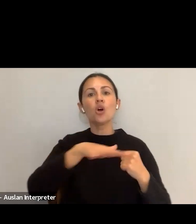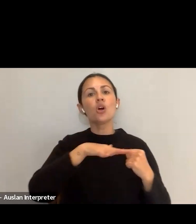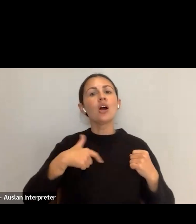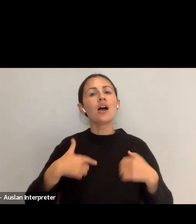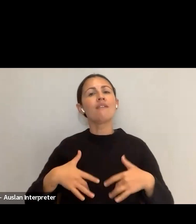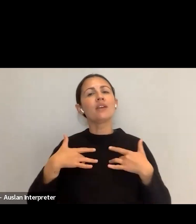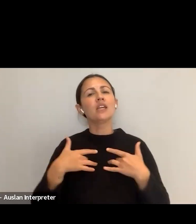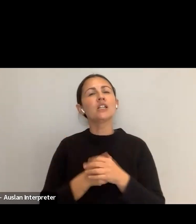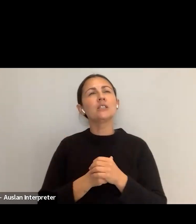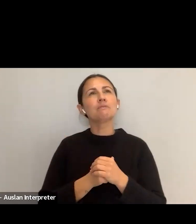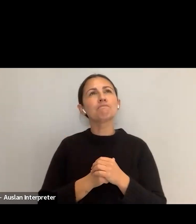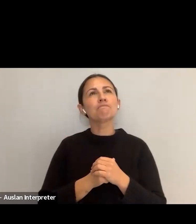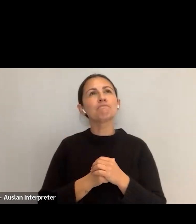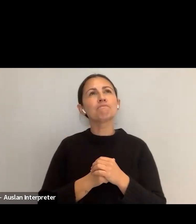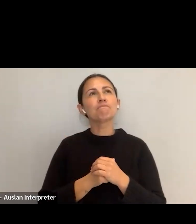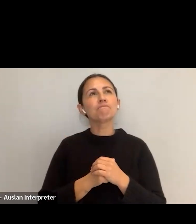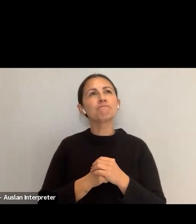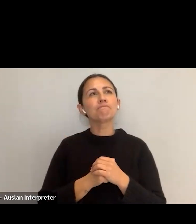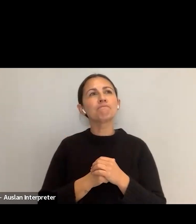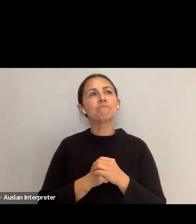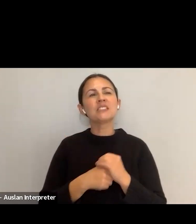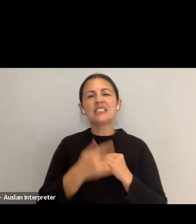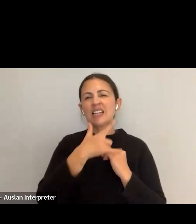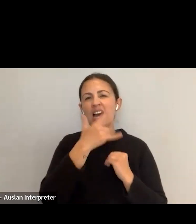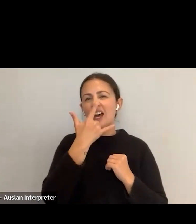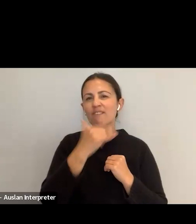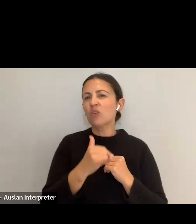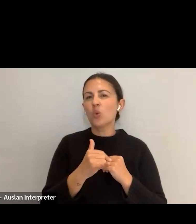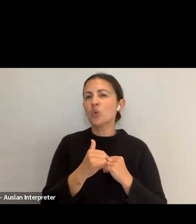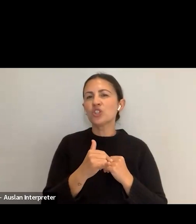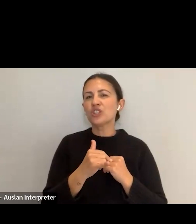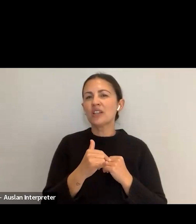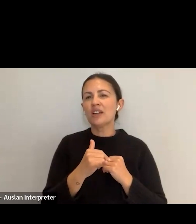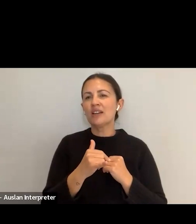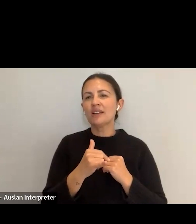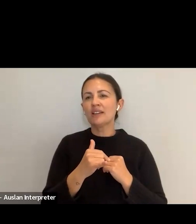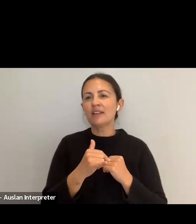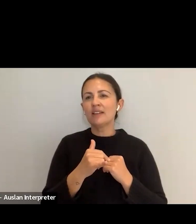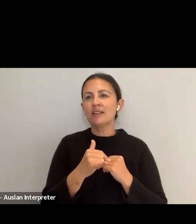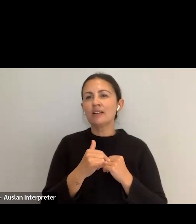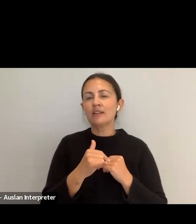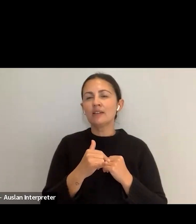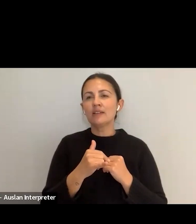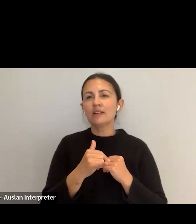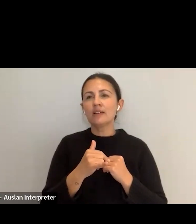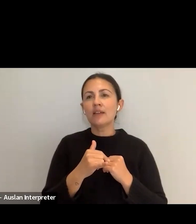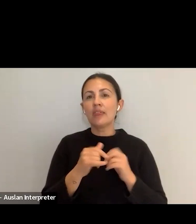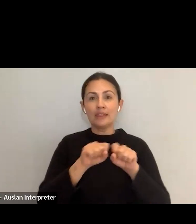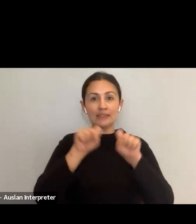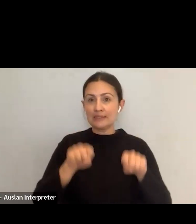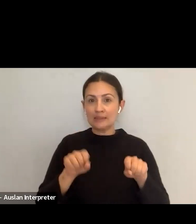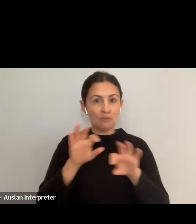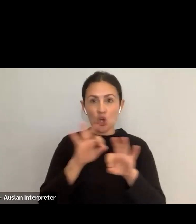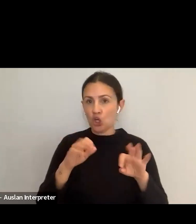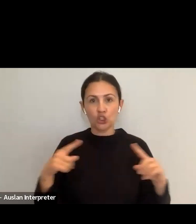system and a culture where those who have the talent and the ability to provide content